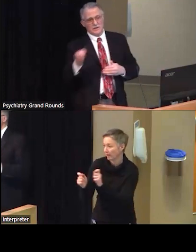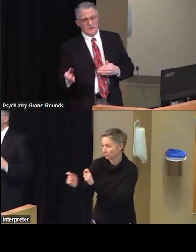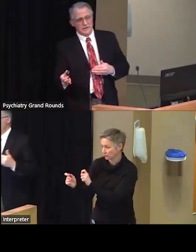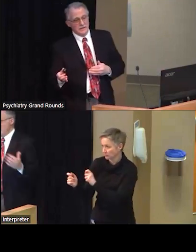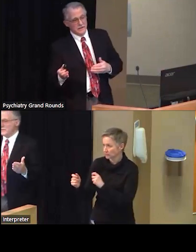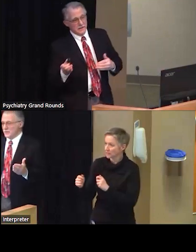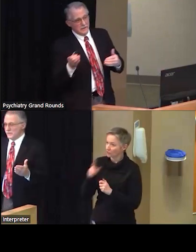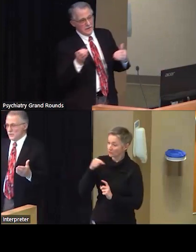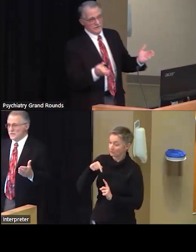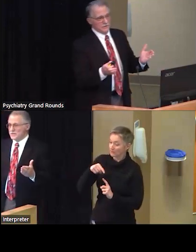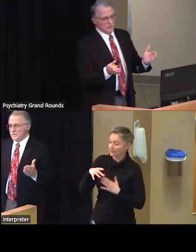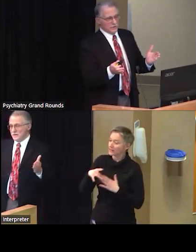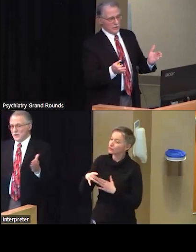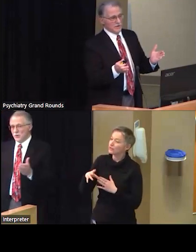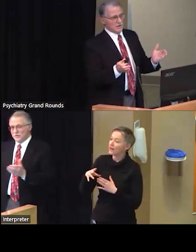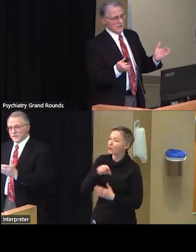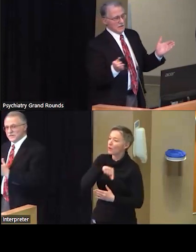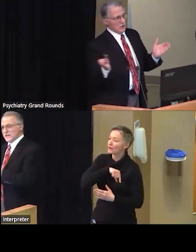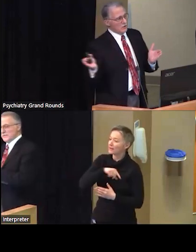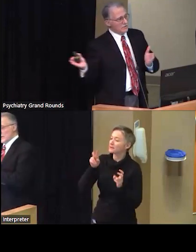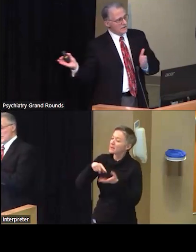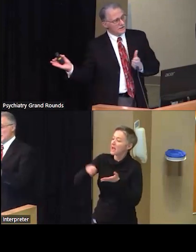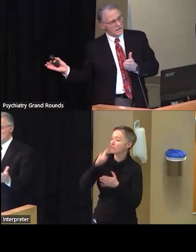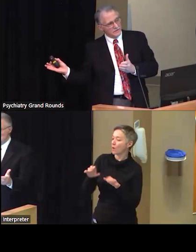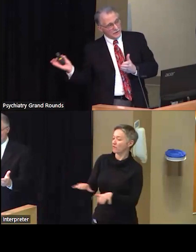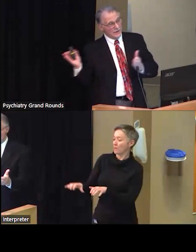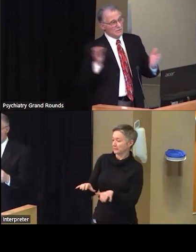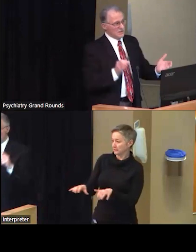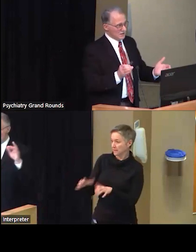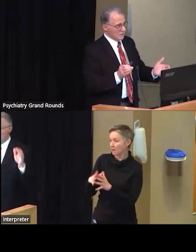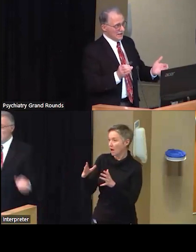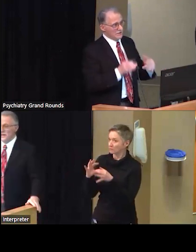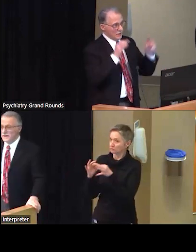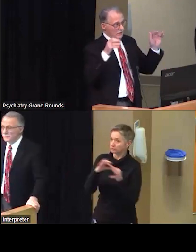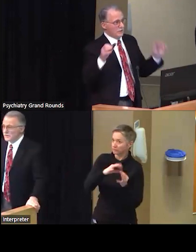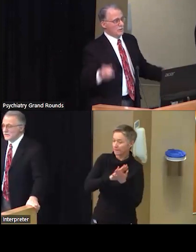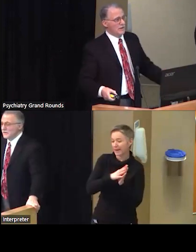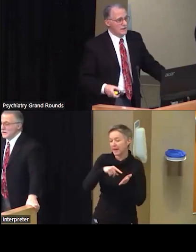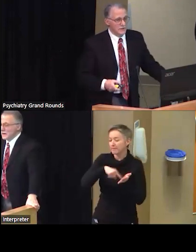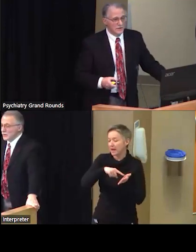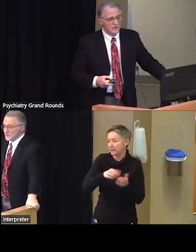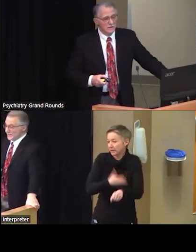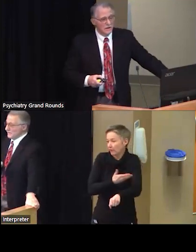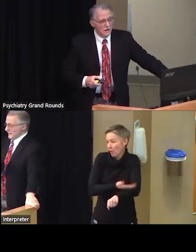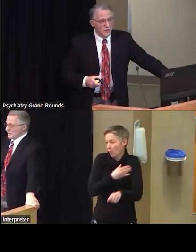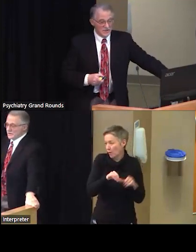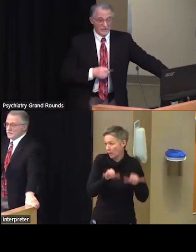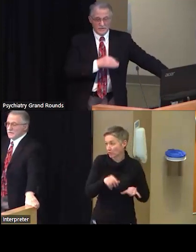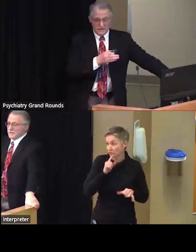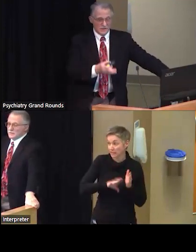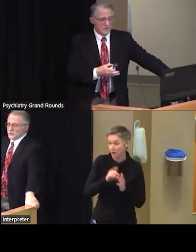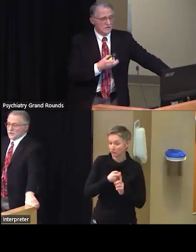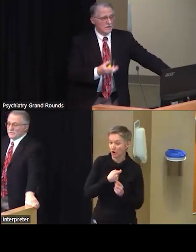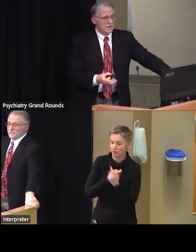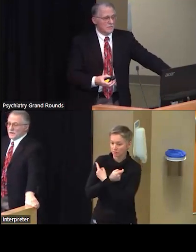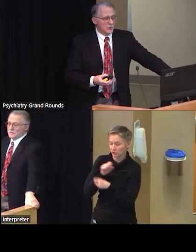our quality pay for performance, whole things that came for our payment system and healthcare reform that happened was out